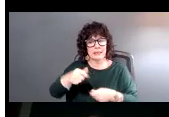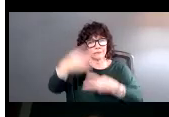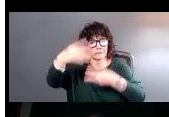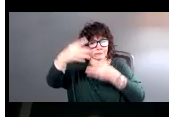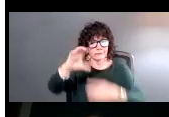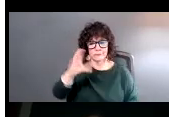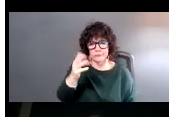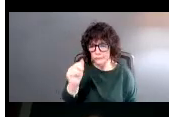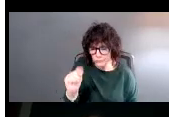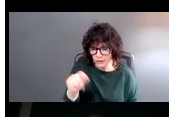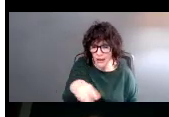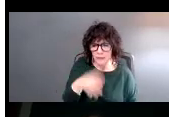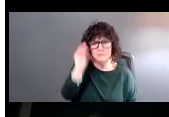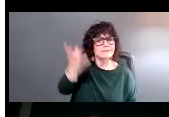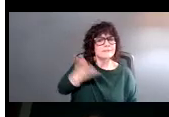session is being recorded.